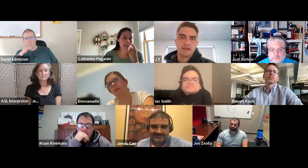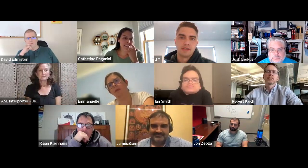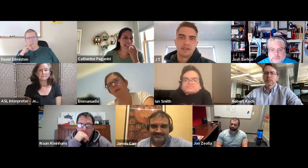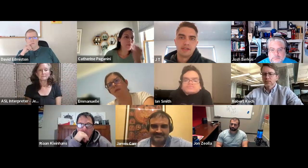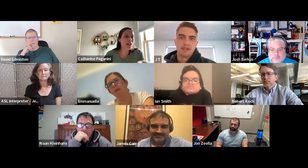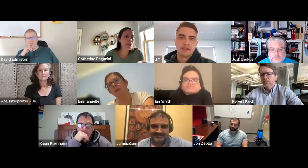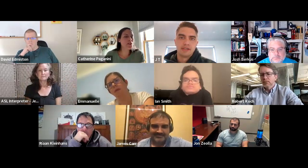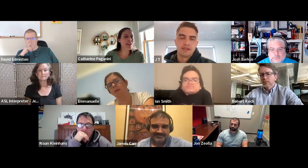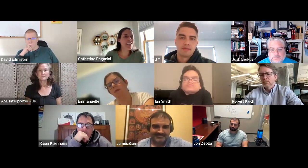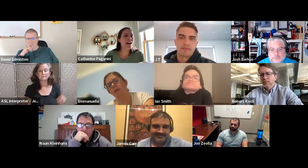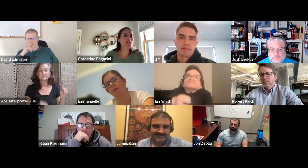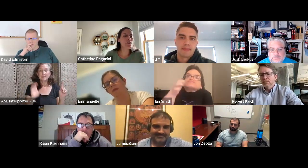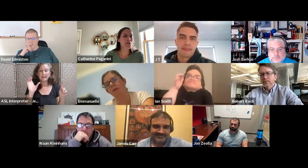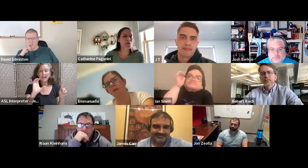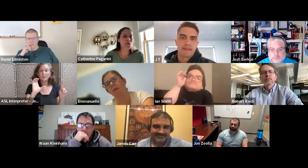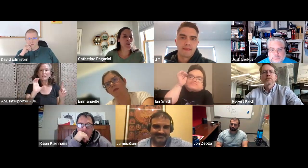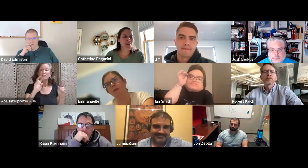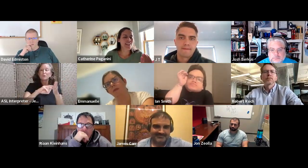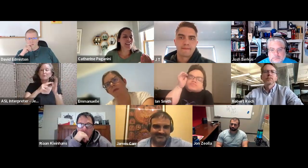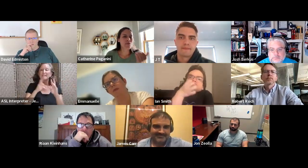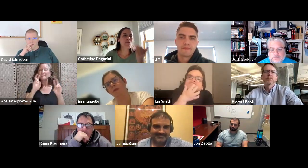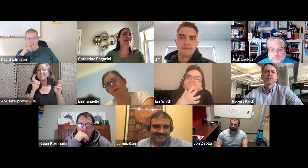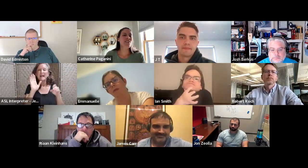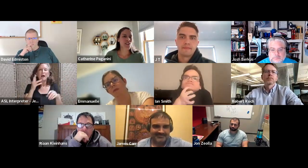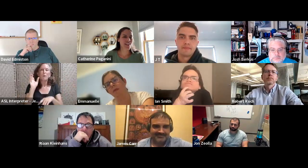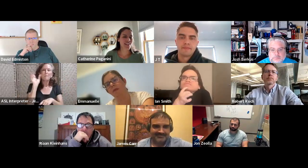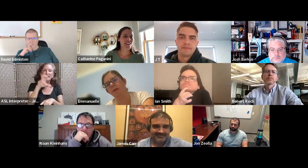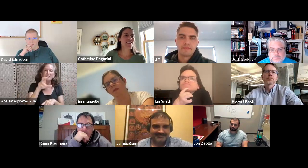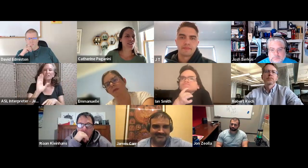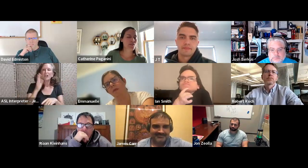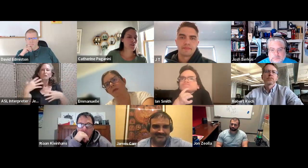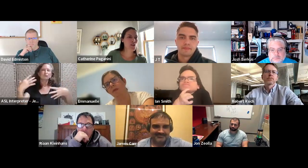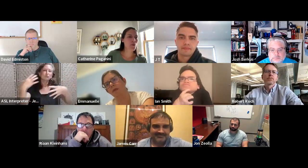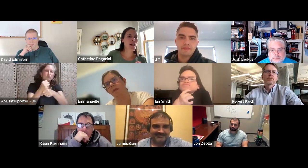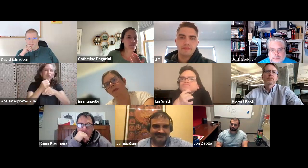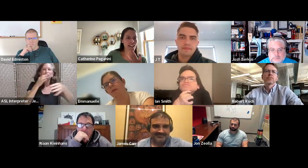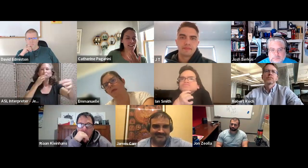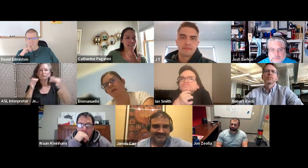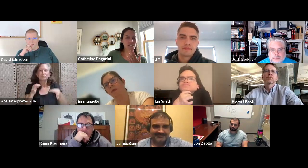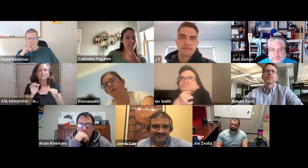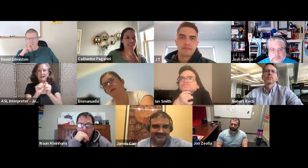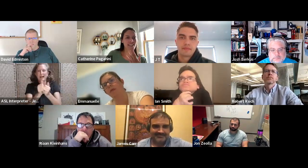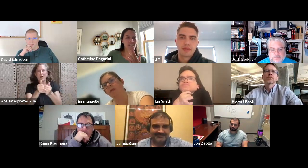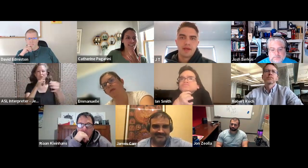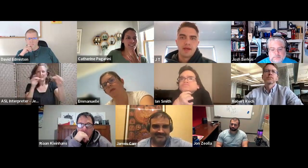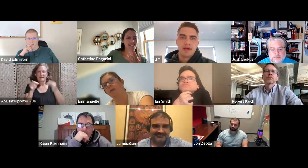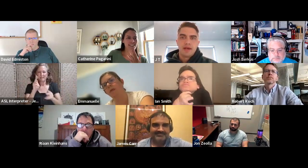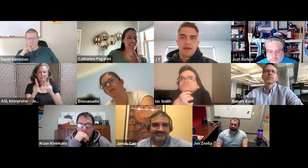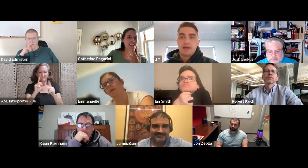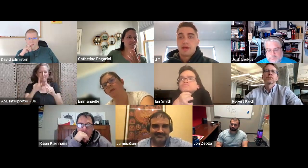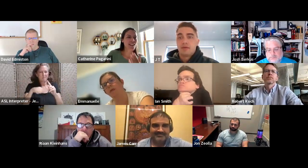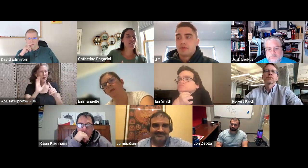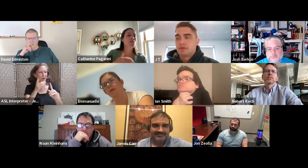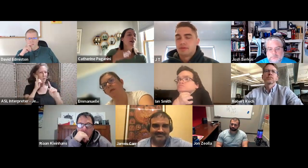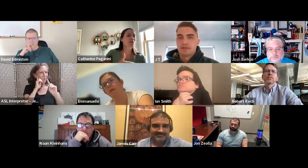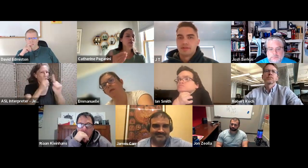So basically like a pitch, right? Like how do you pitch the initiative to someone, right?